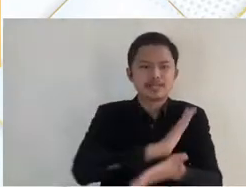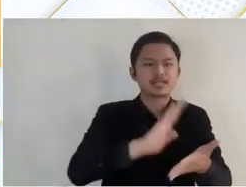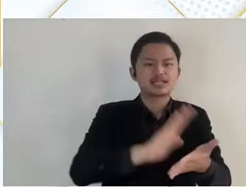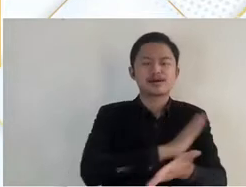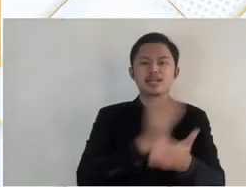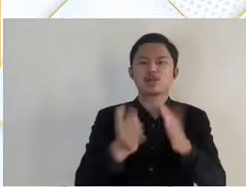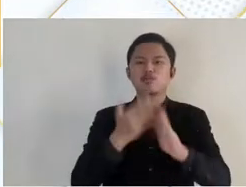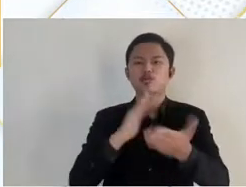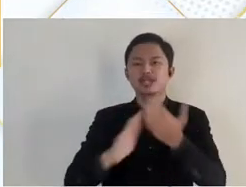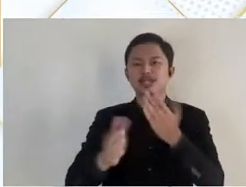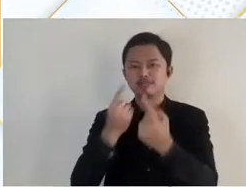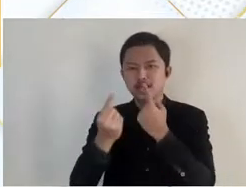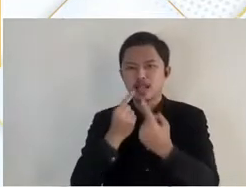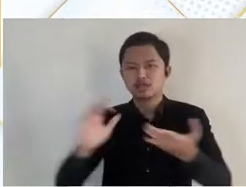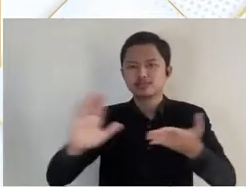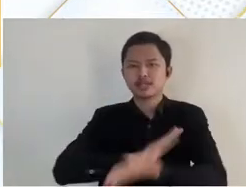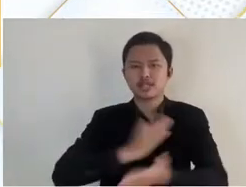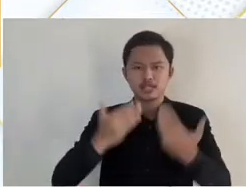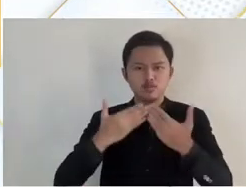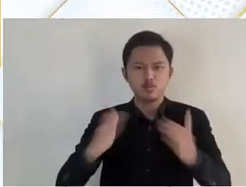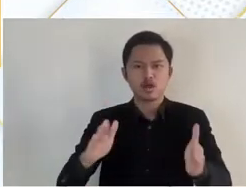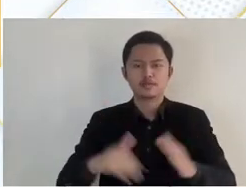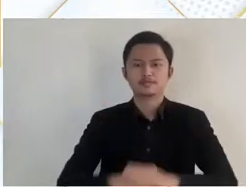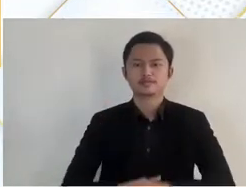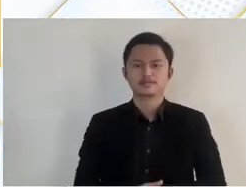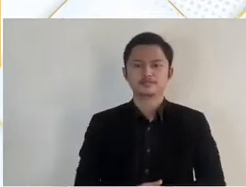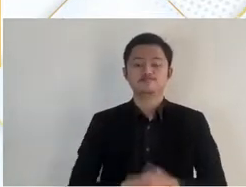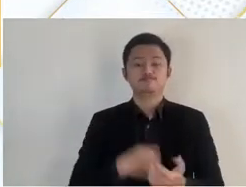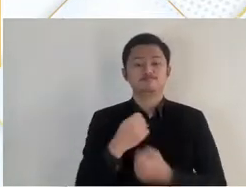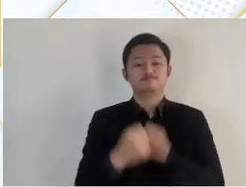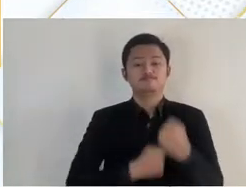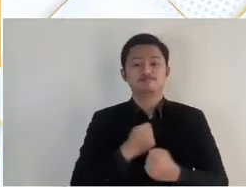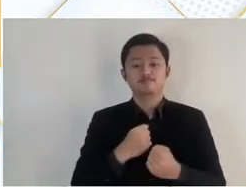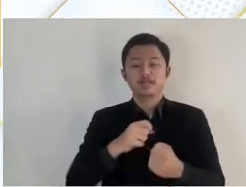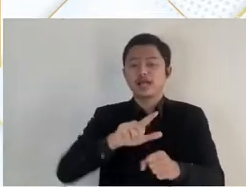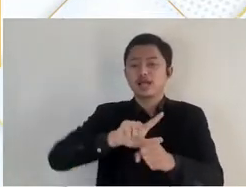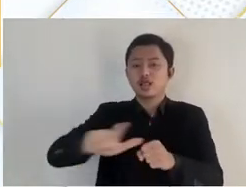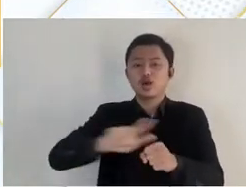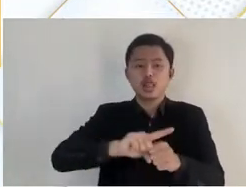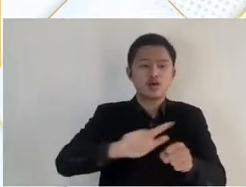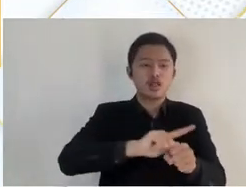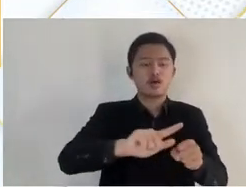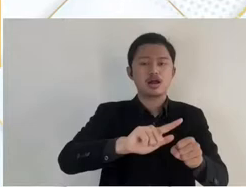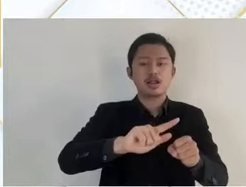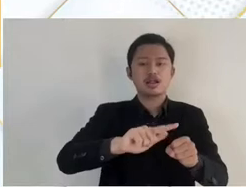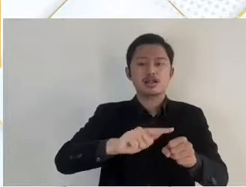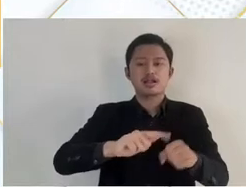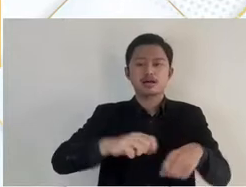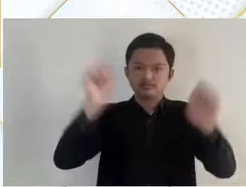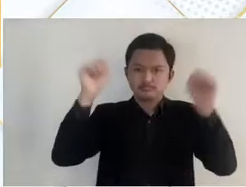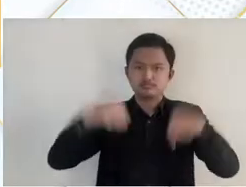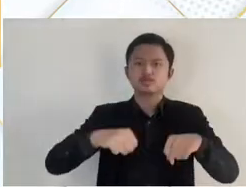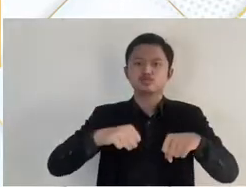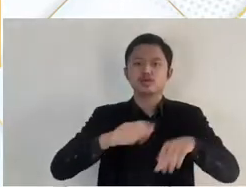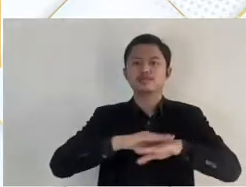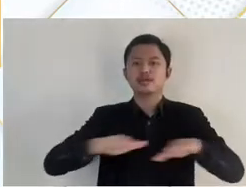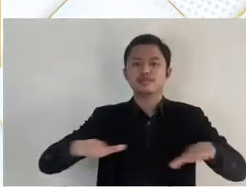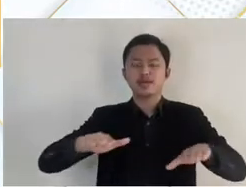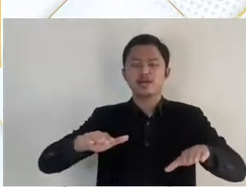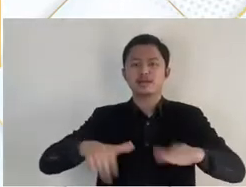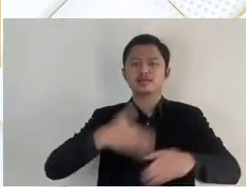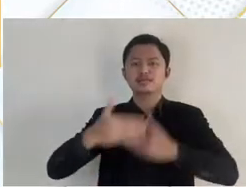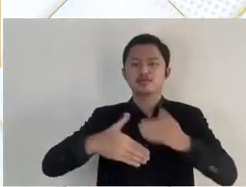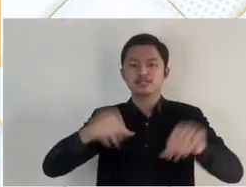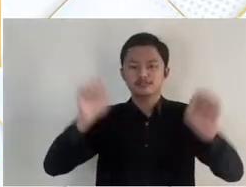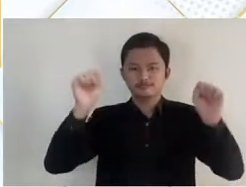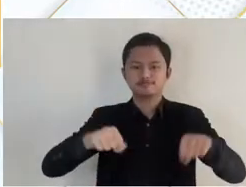dialogues, mediation efforts, and localized peace agreements and reconciliation processes.